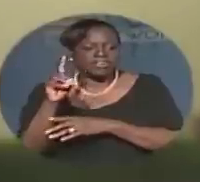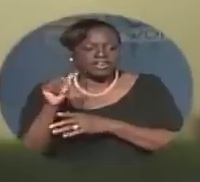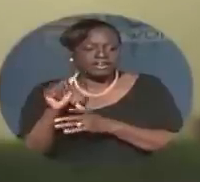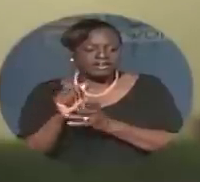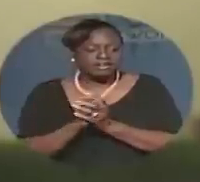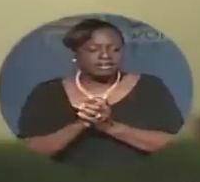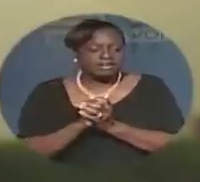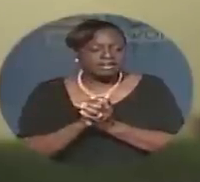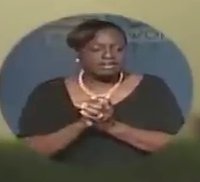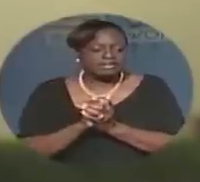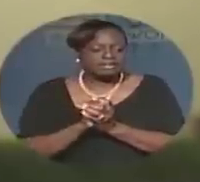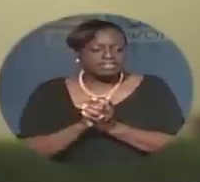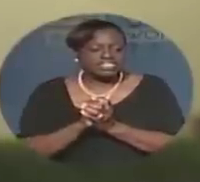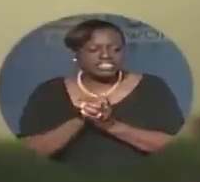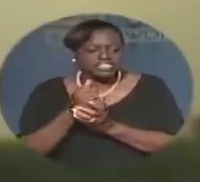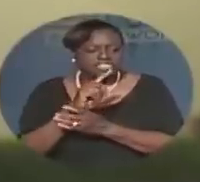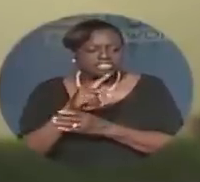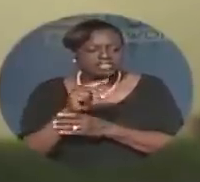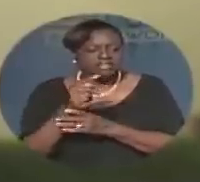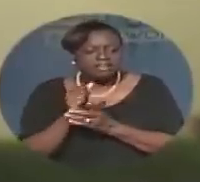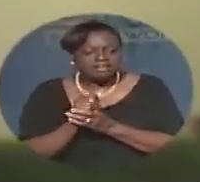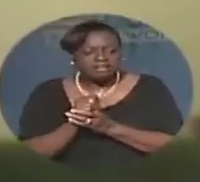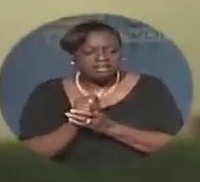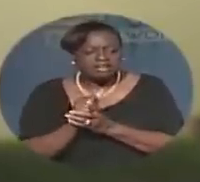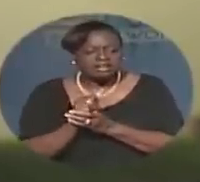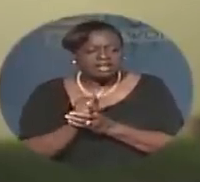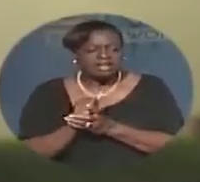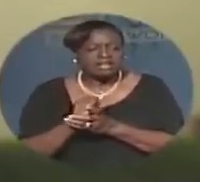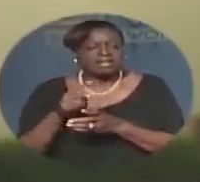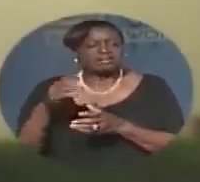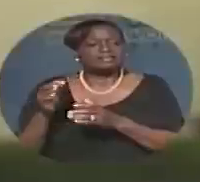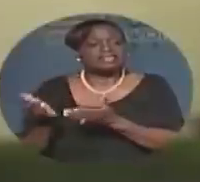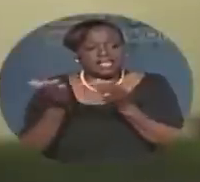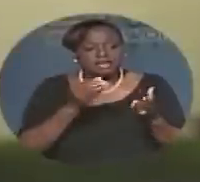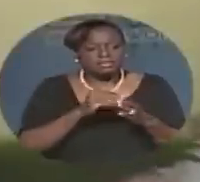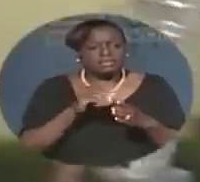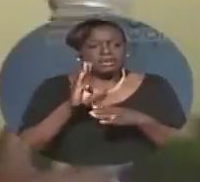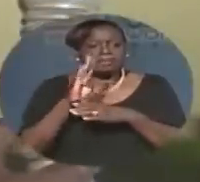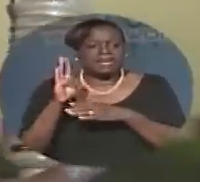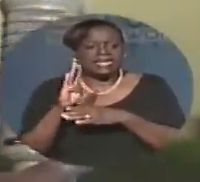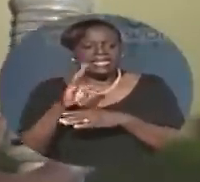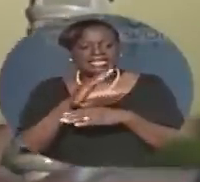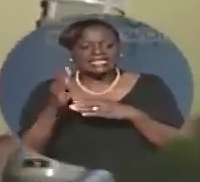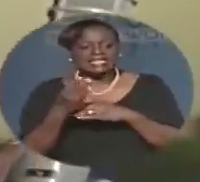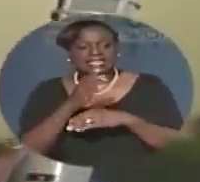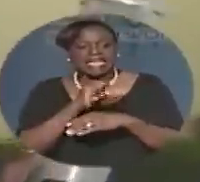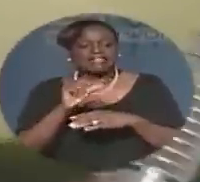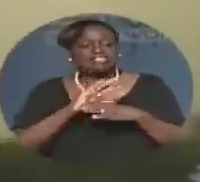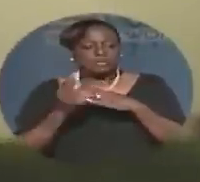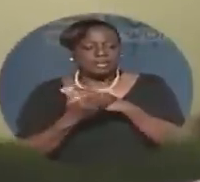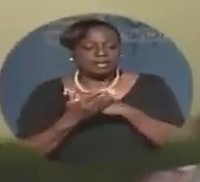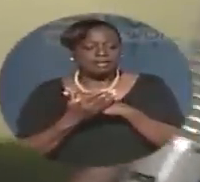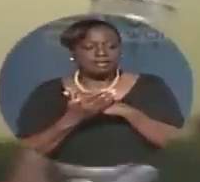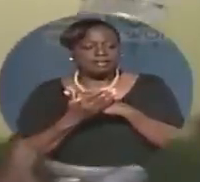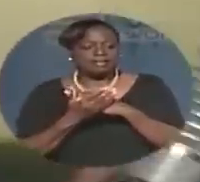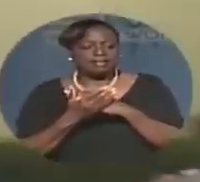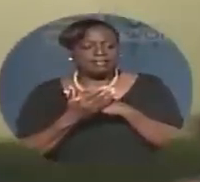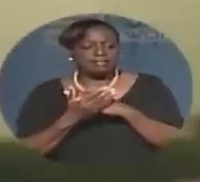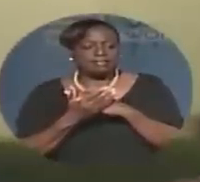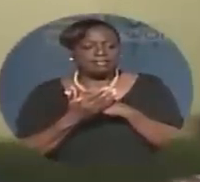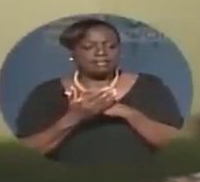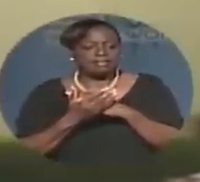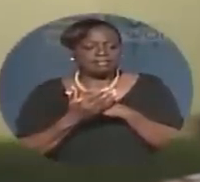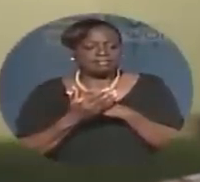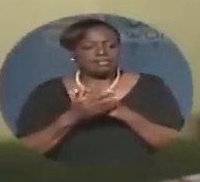would be a special treat for me to fly him through the Caribbean, Belize and Jamaica and here. Oh, you're flying him through the Caribbean? Yes. We flew